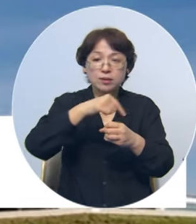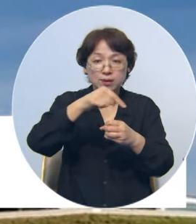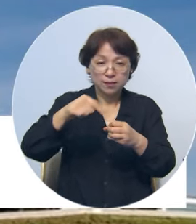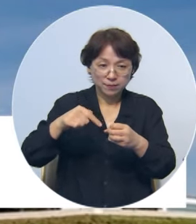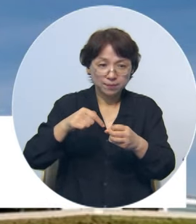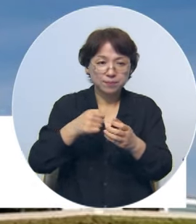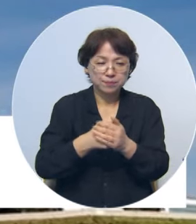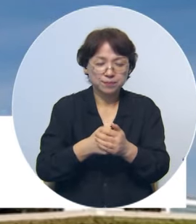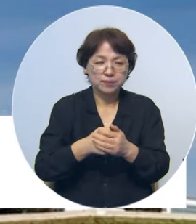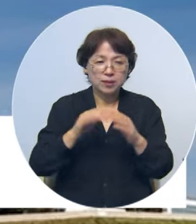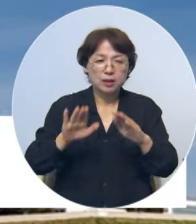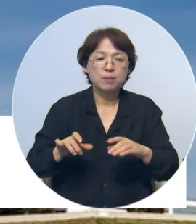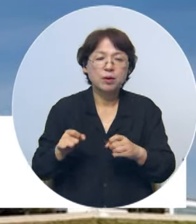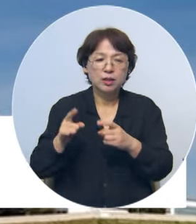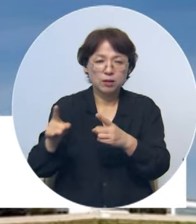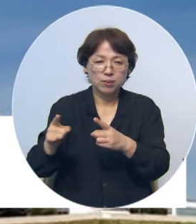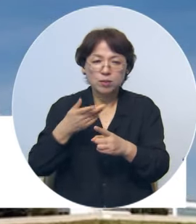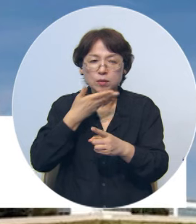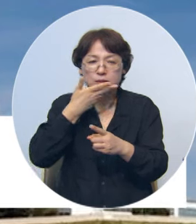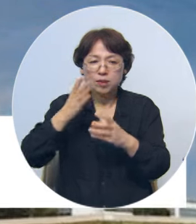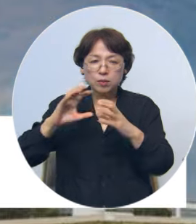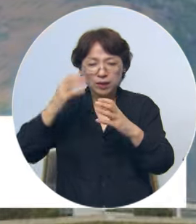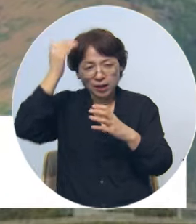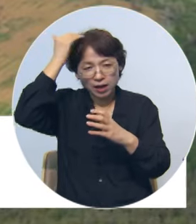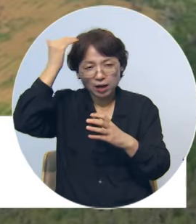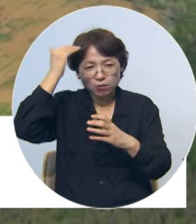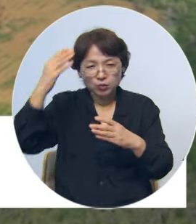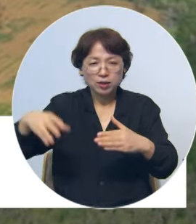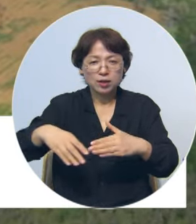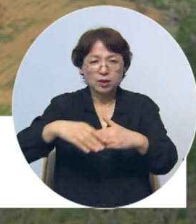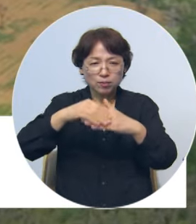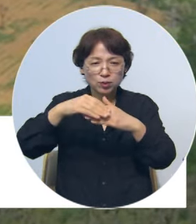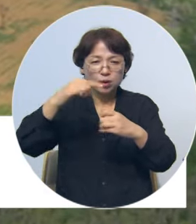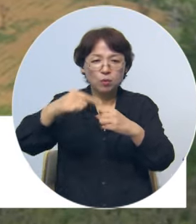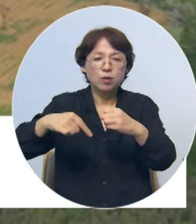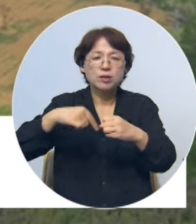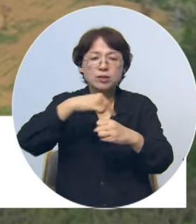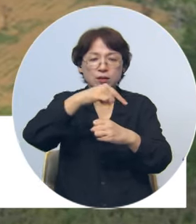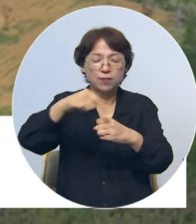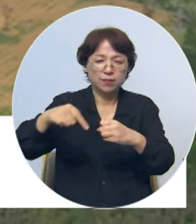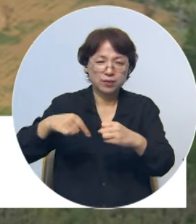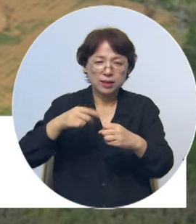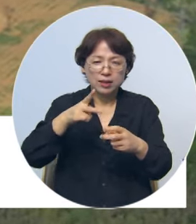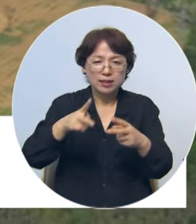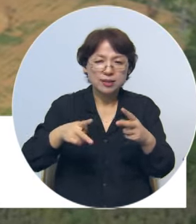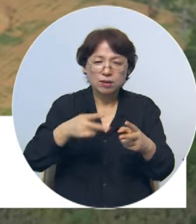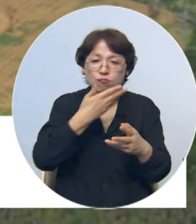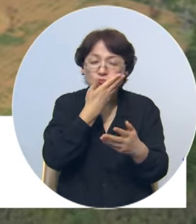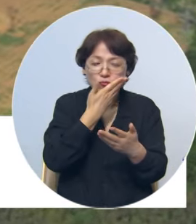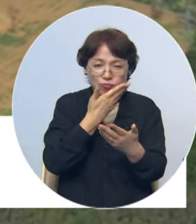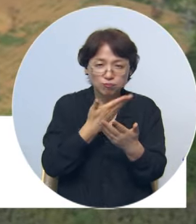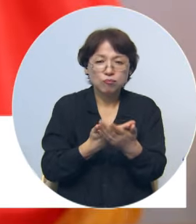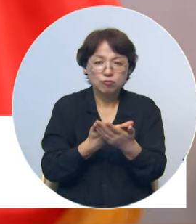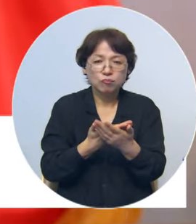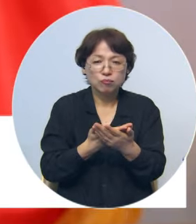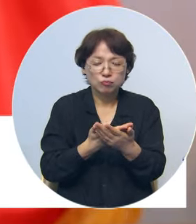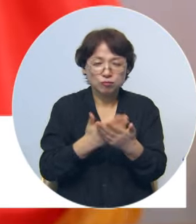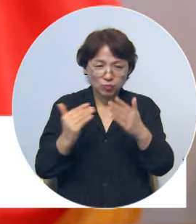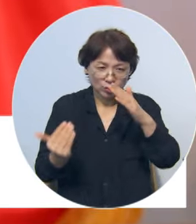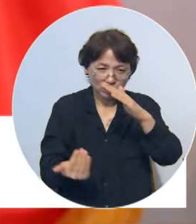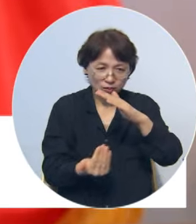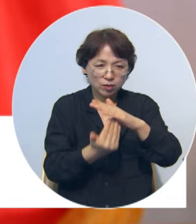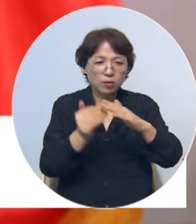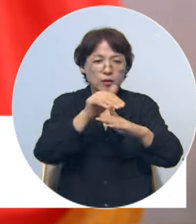us, because we are trying, you know, with this project to create a European, Czech,